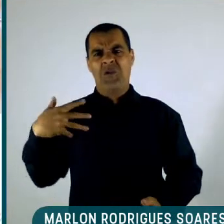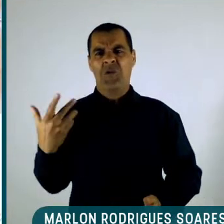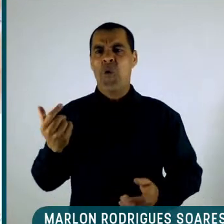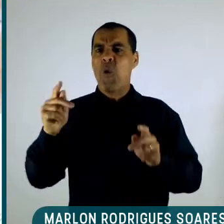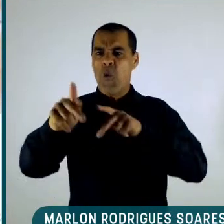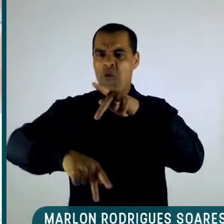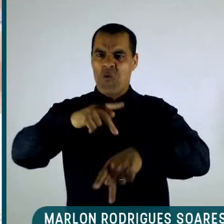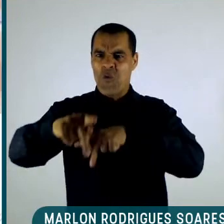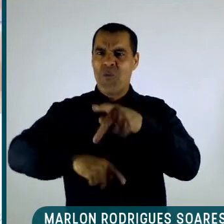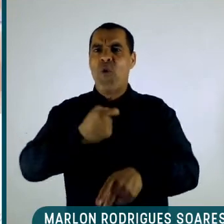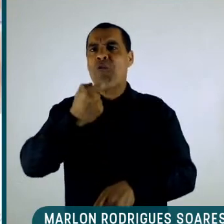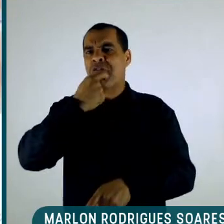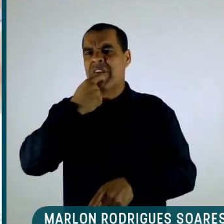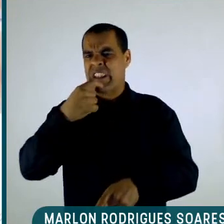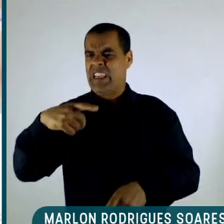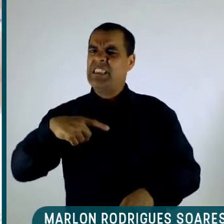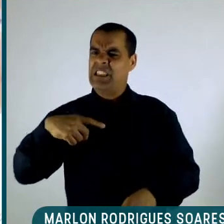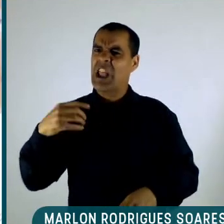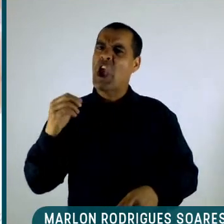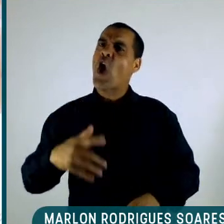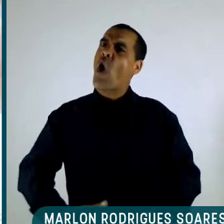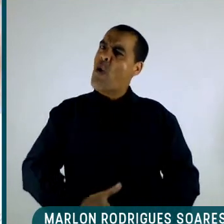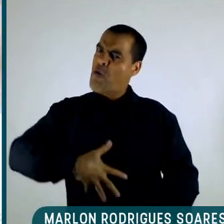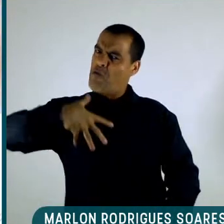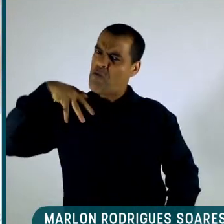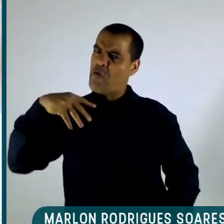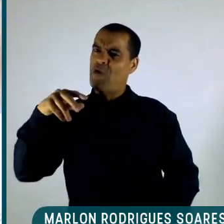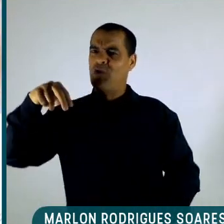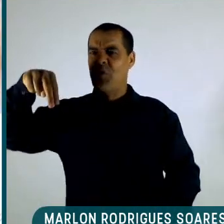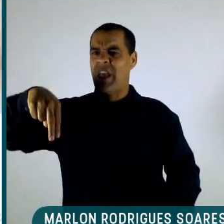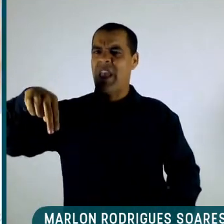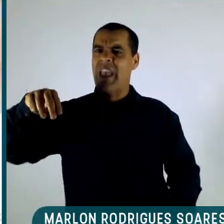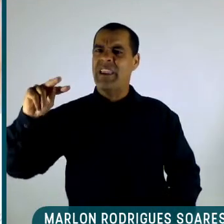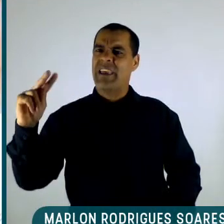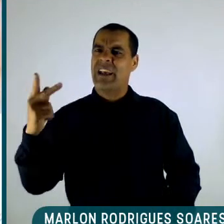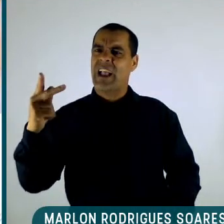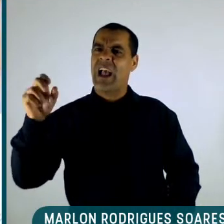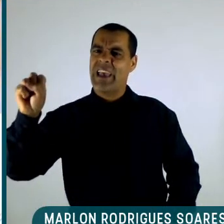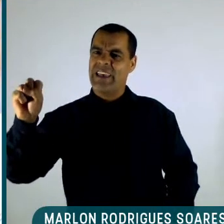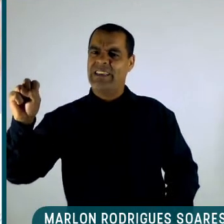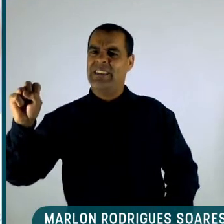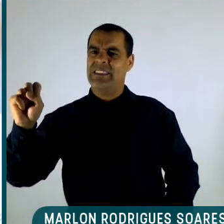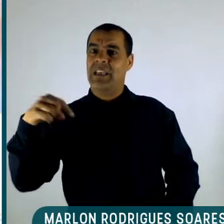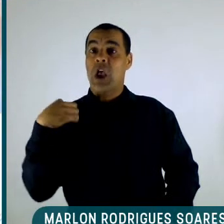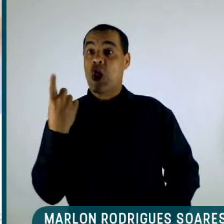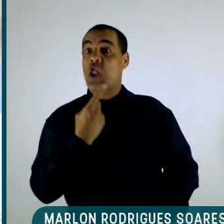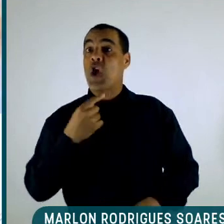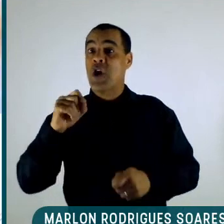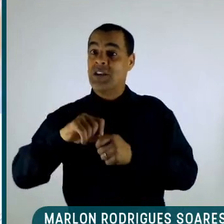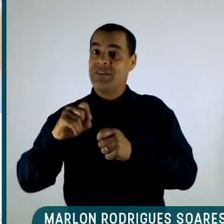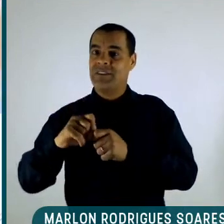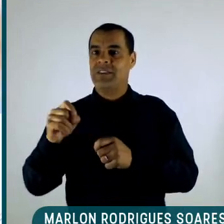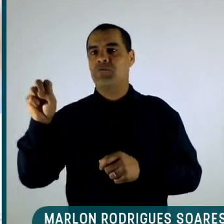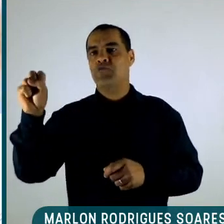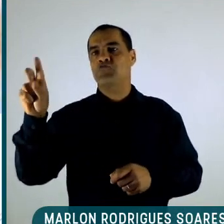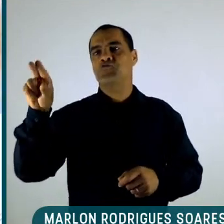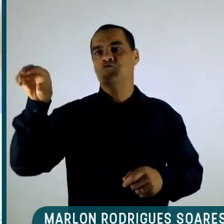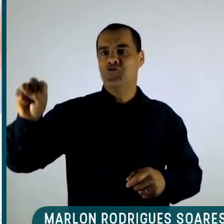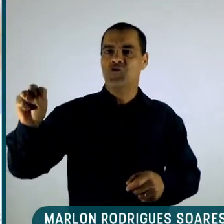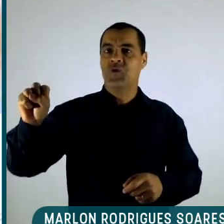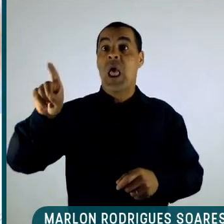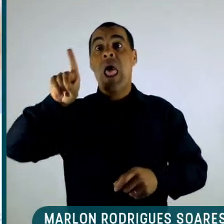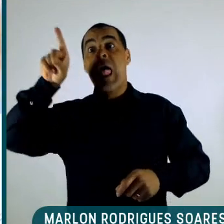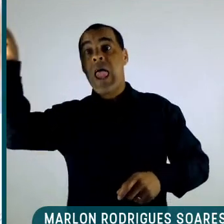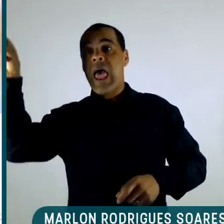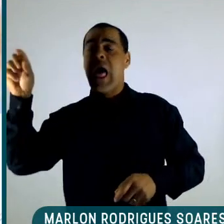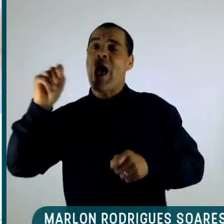Health System, which represents that the British are very proud of the NHS. But here in Brazil,